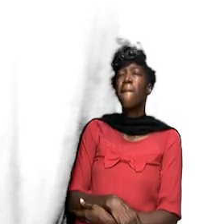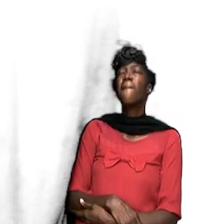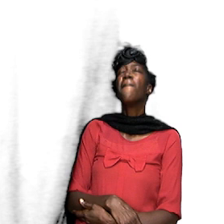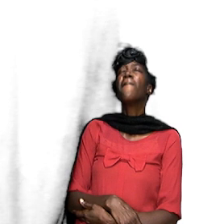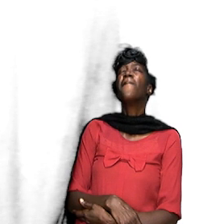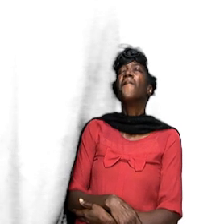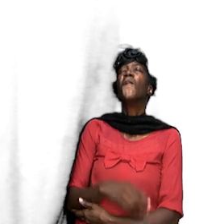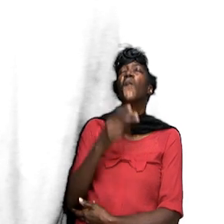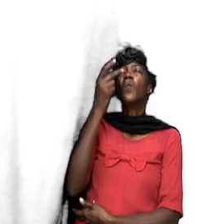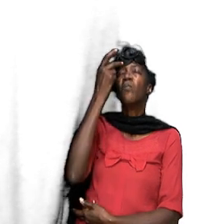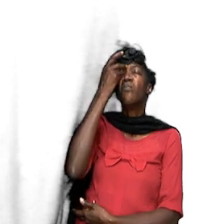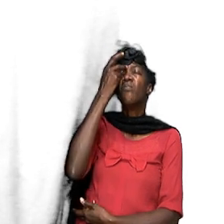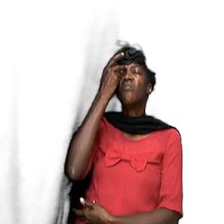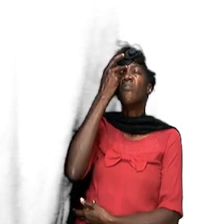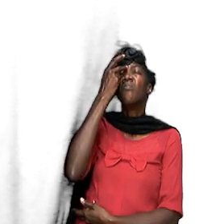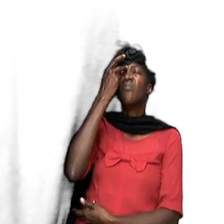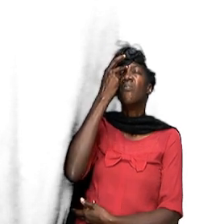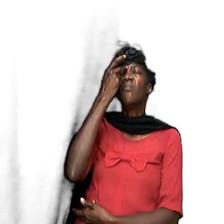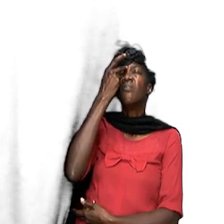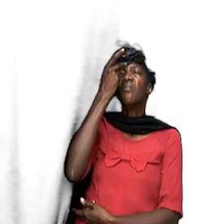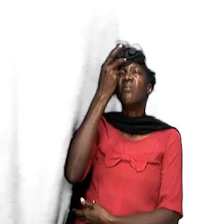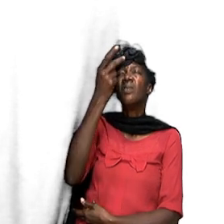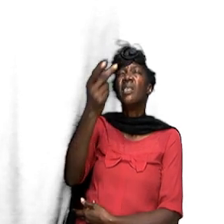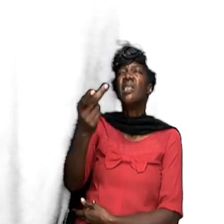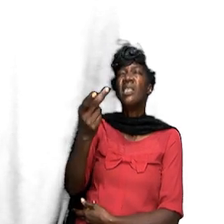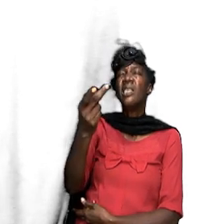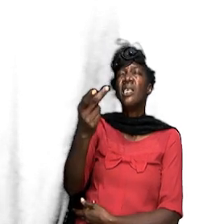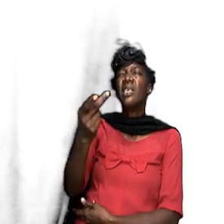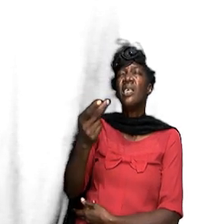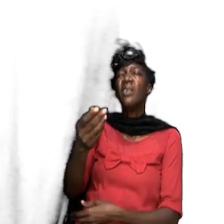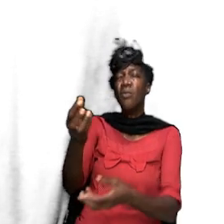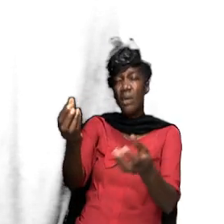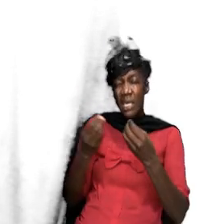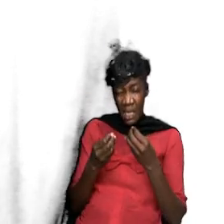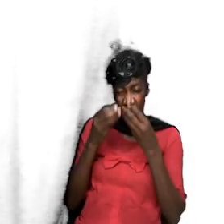to see, we get in the teachings,